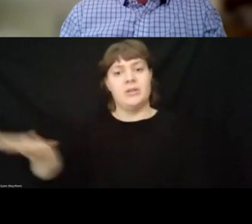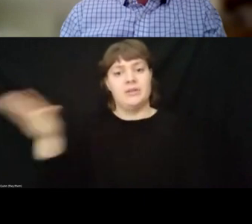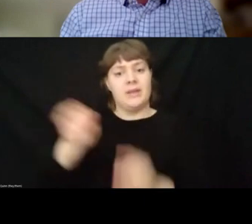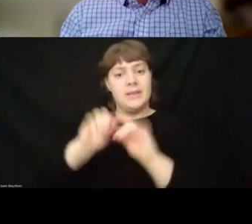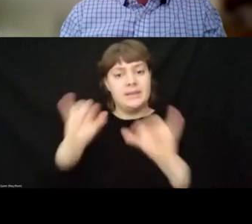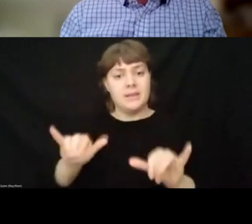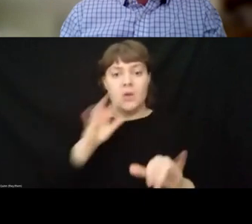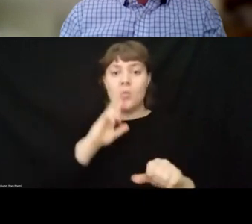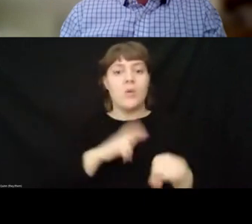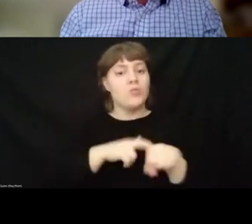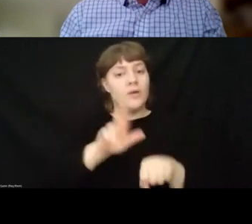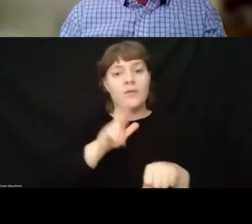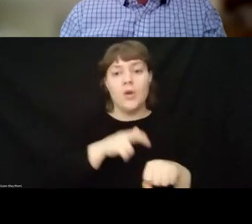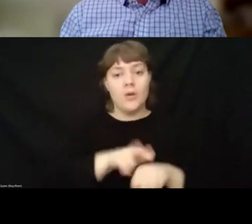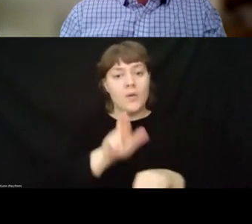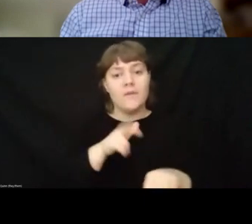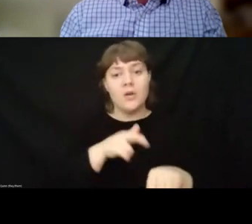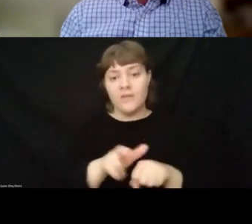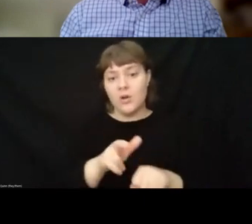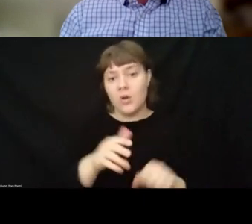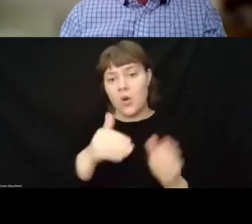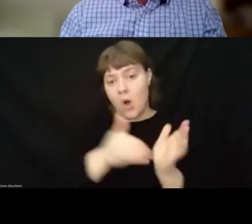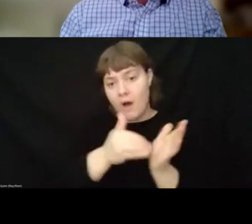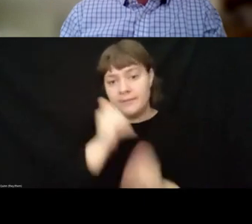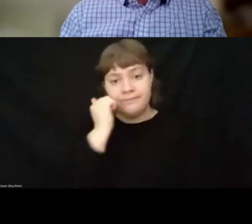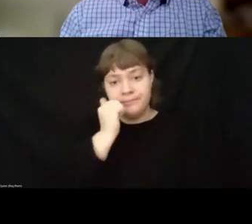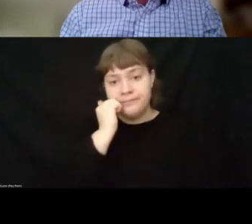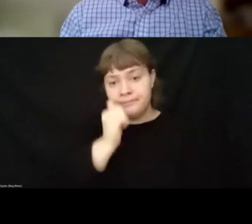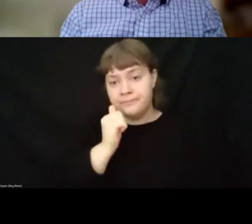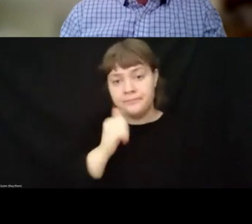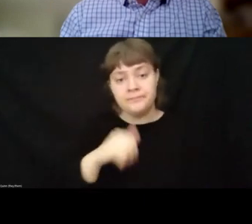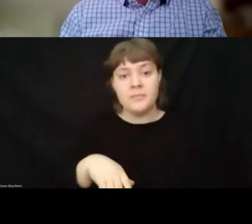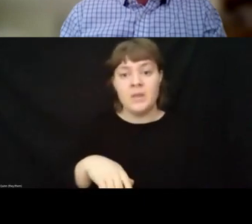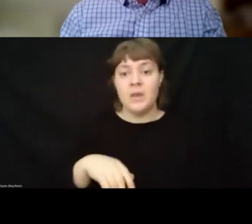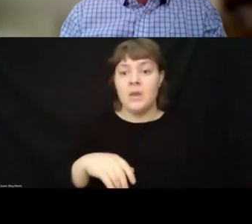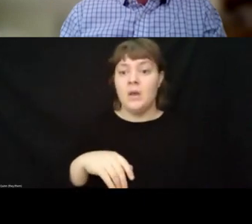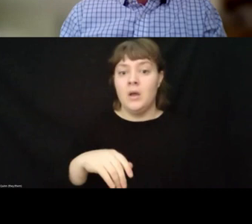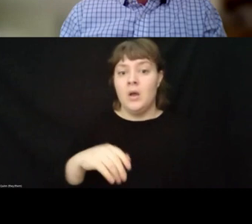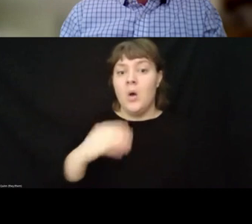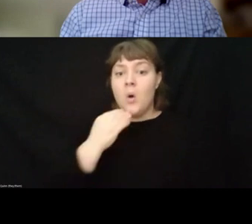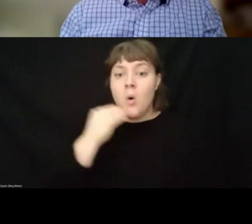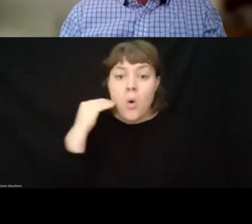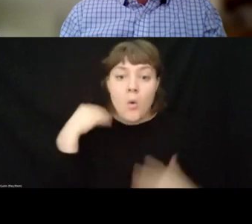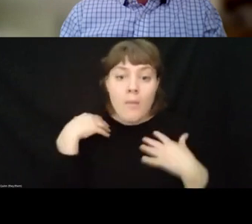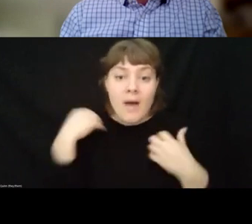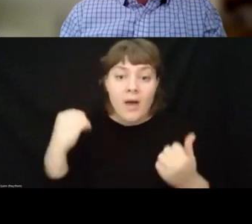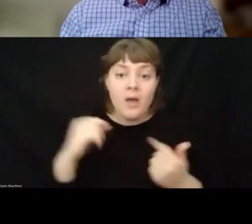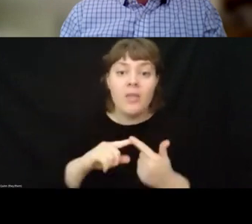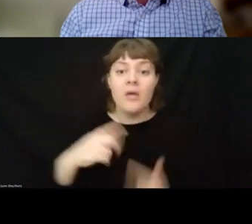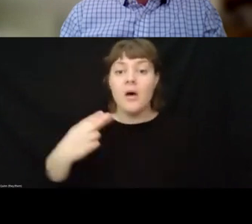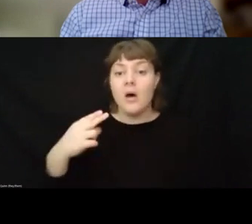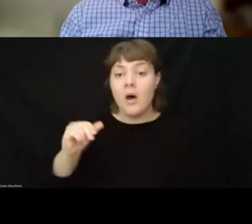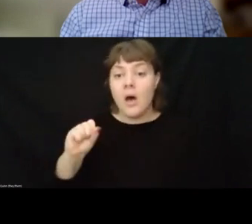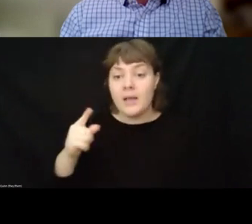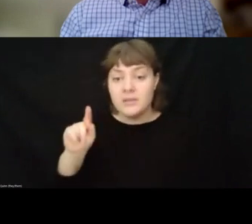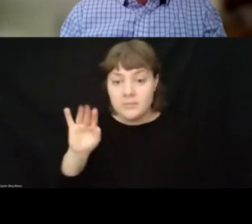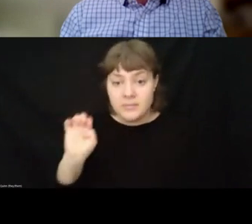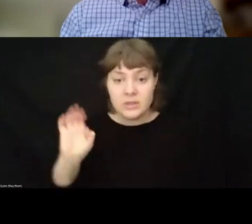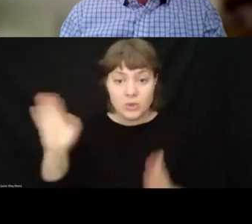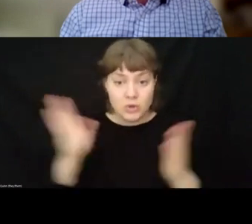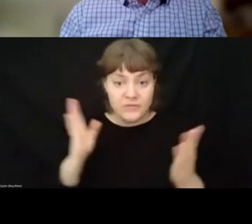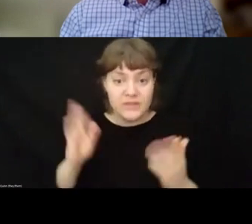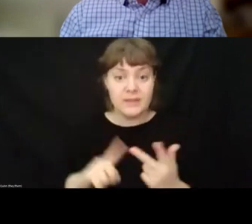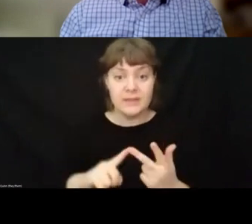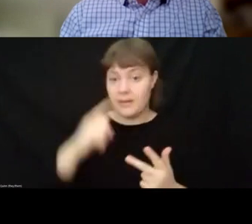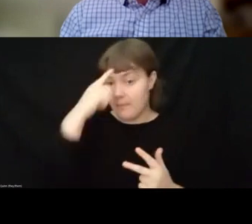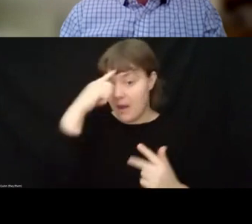referrals routinely on a daily basis to home health, hospice services, mental